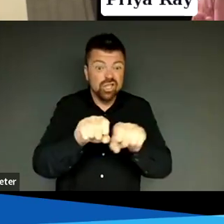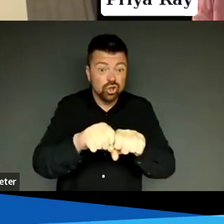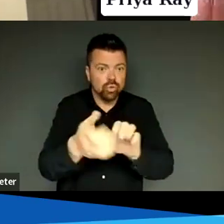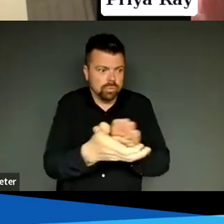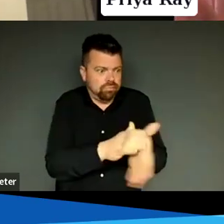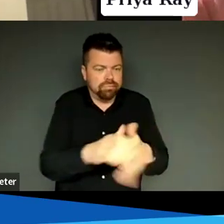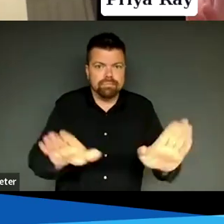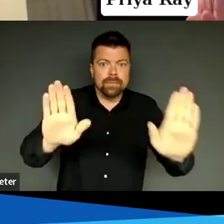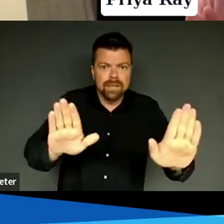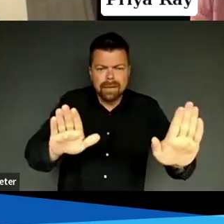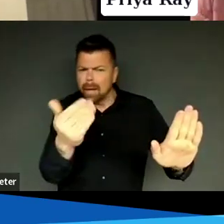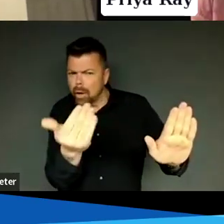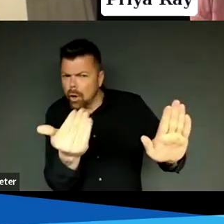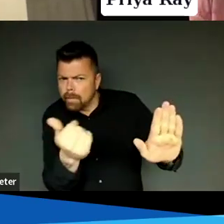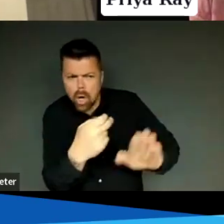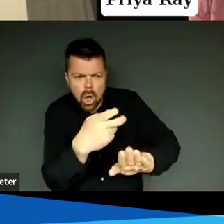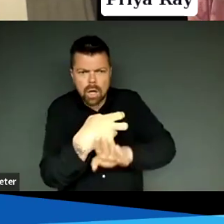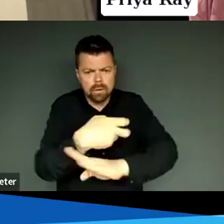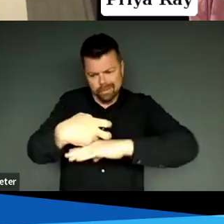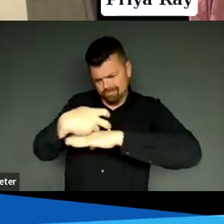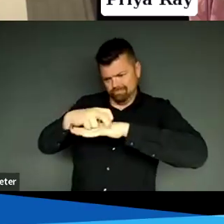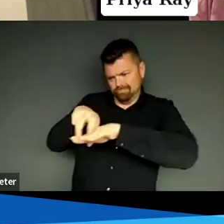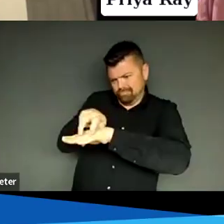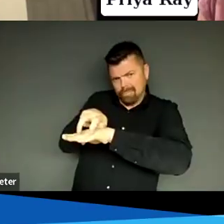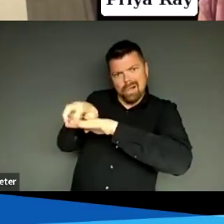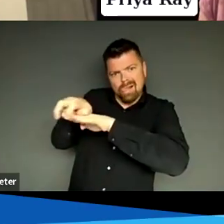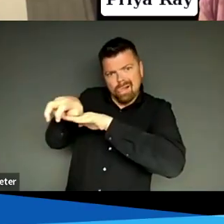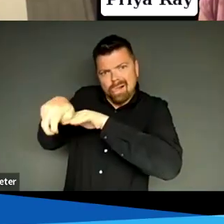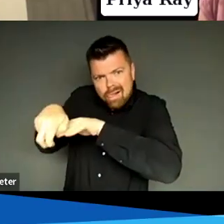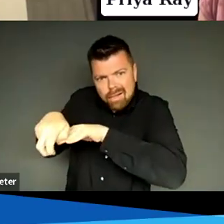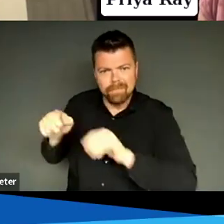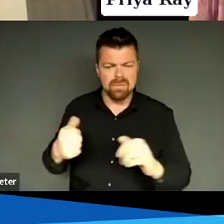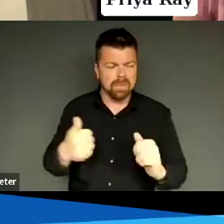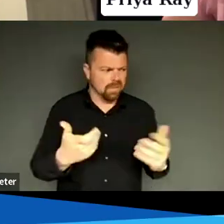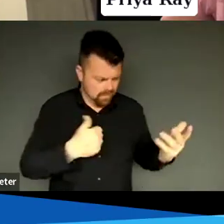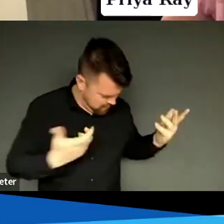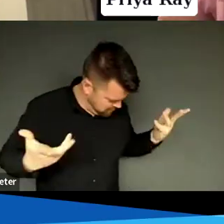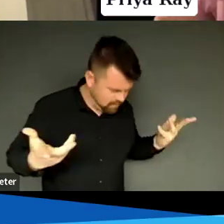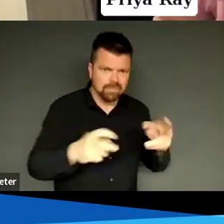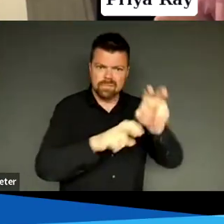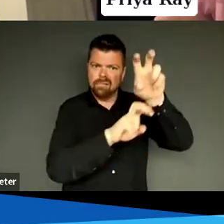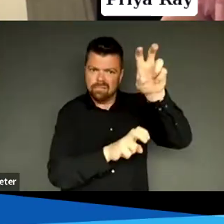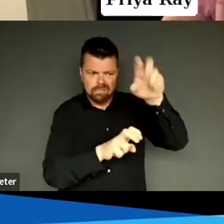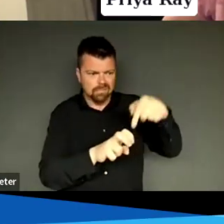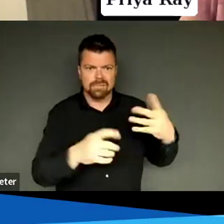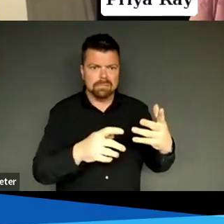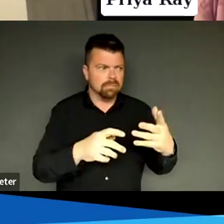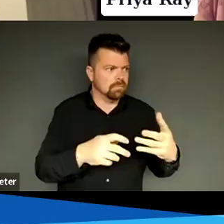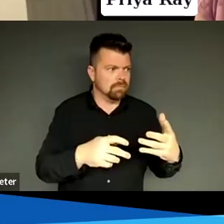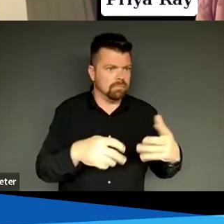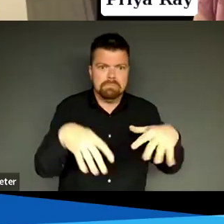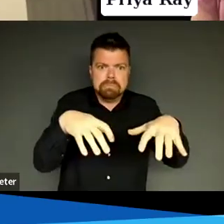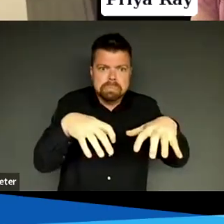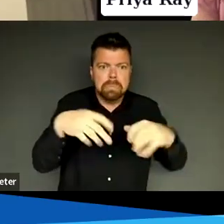move further, closer to the edge of the table. And I'm paralyzed, right? So when you're paralyzed, you're